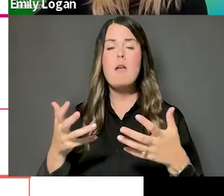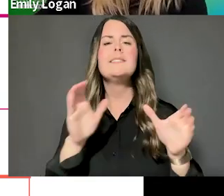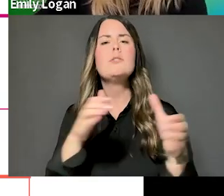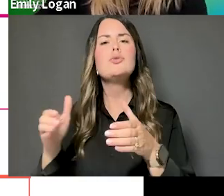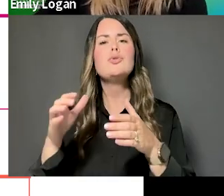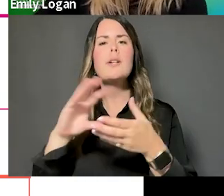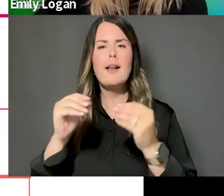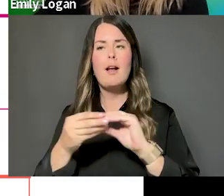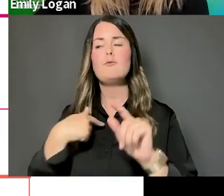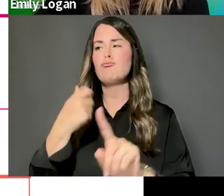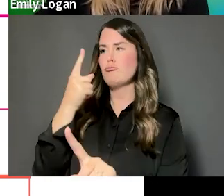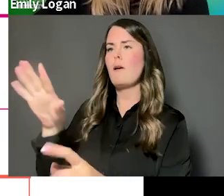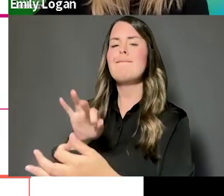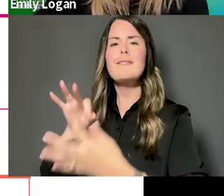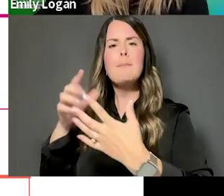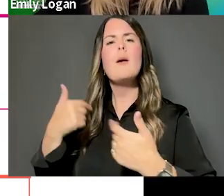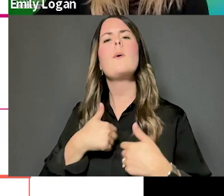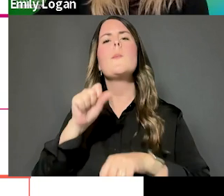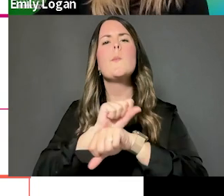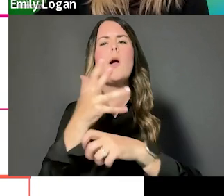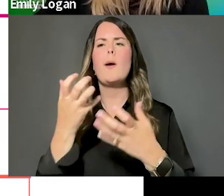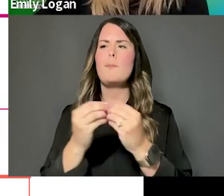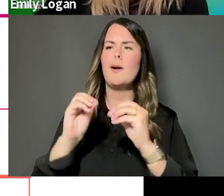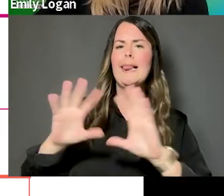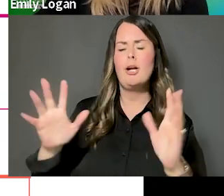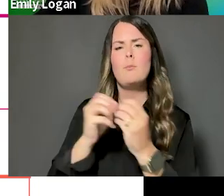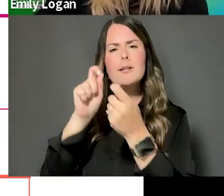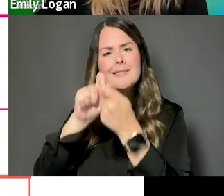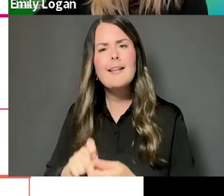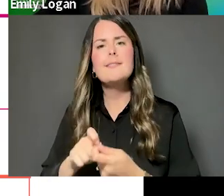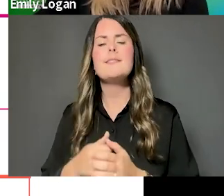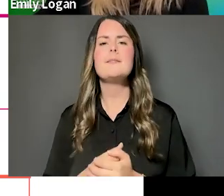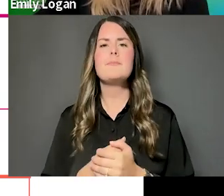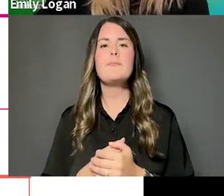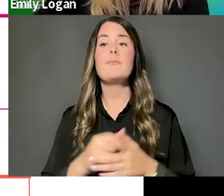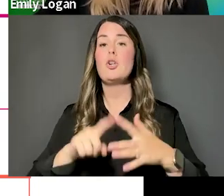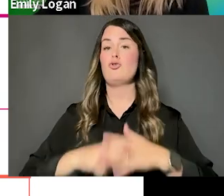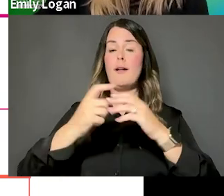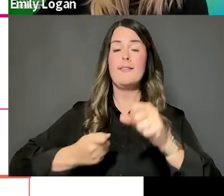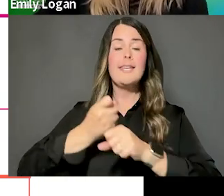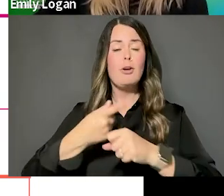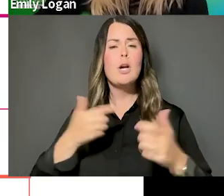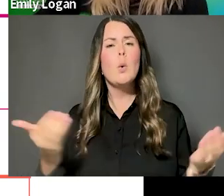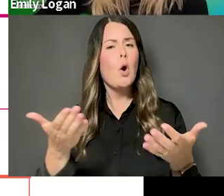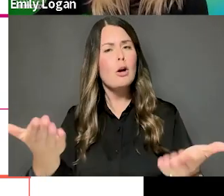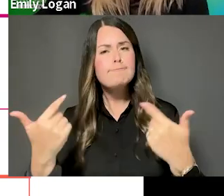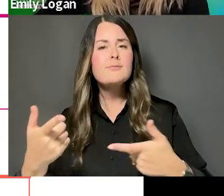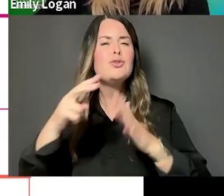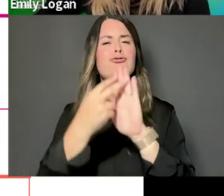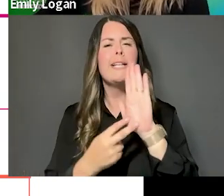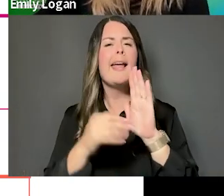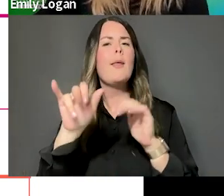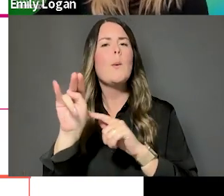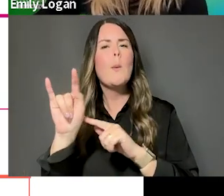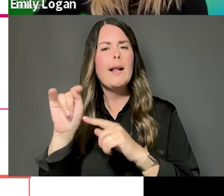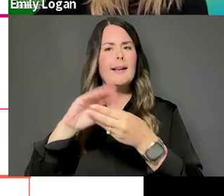section narratives. We heard your feedback and worked to make all narratives clearer and more concise. At the start of the year, I encourage you to